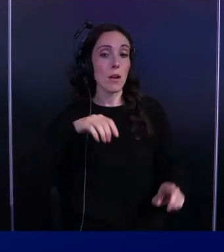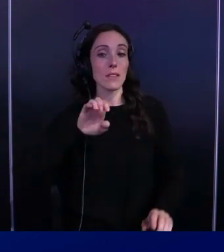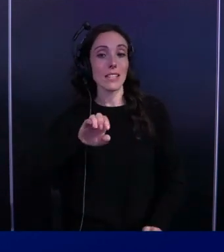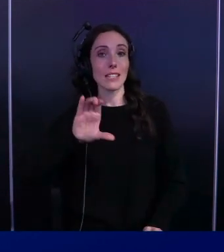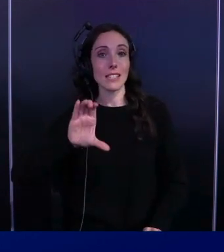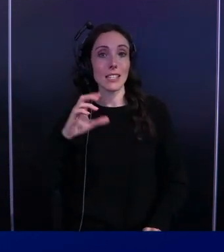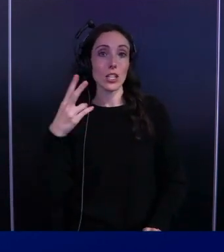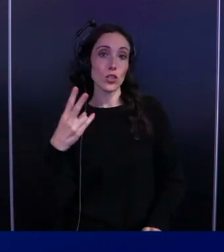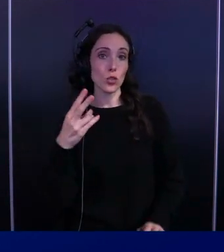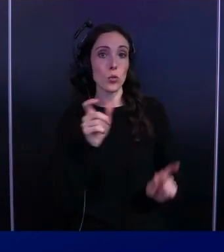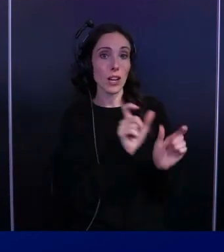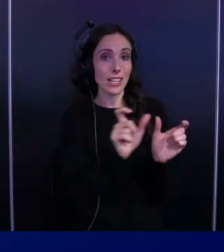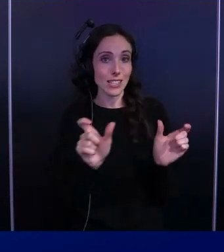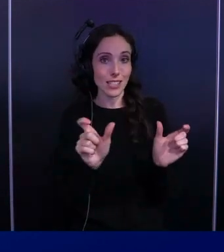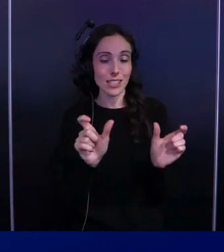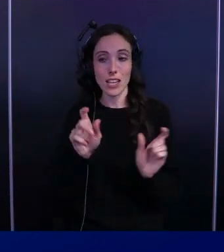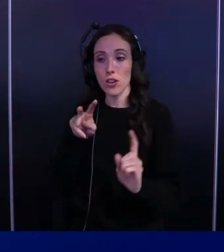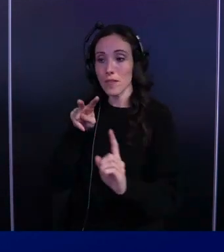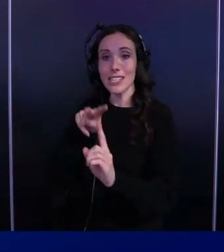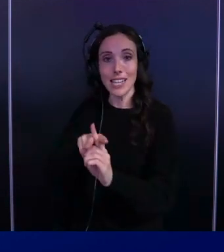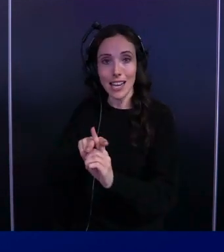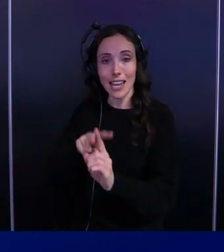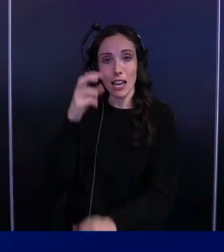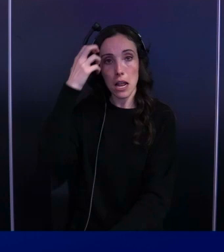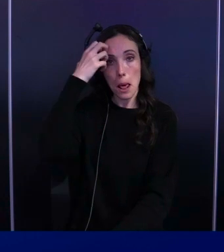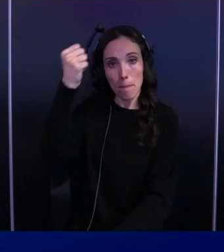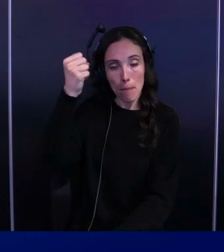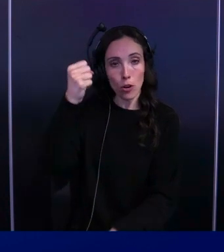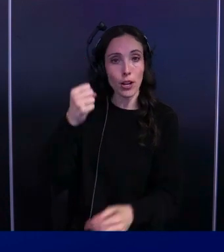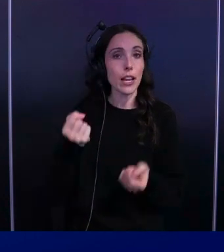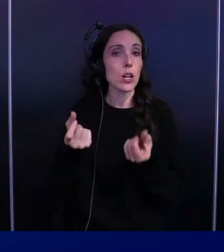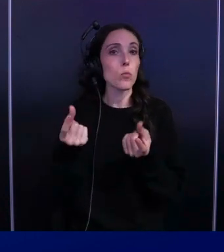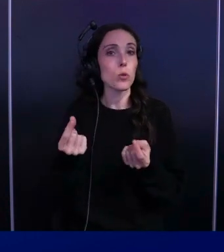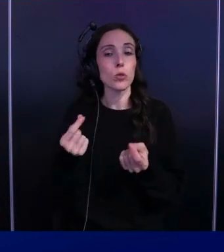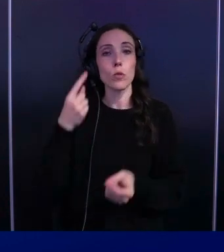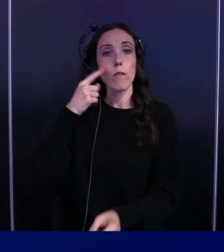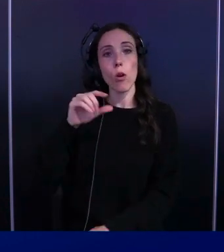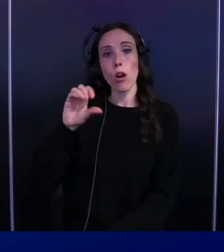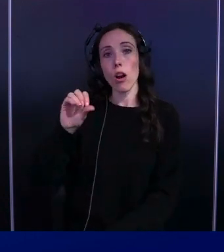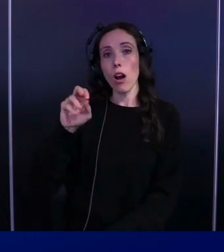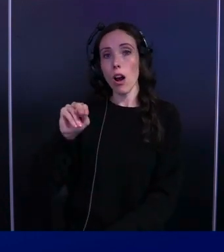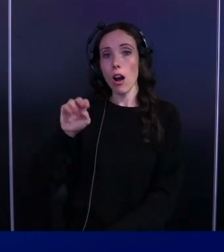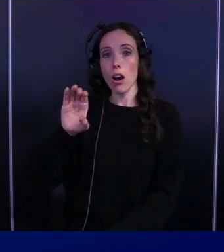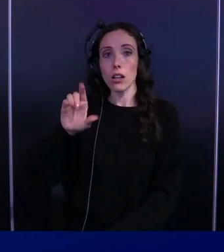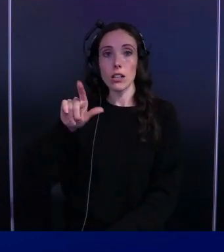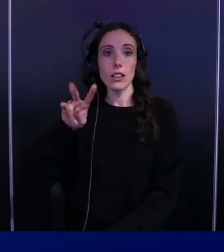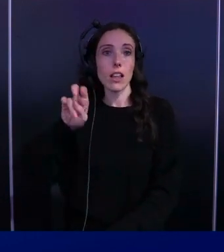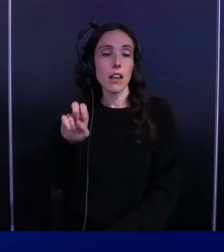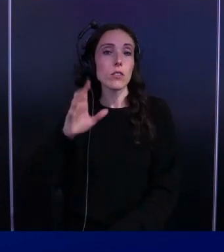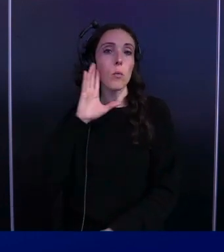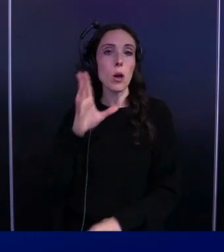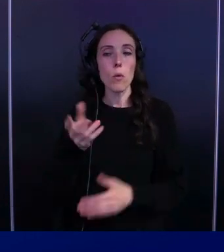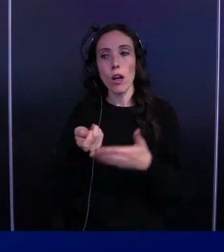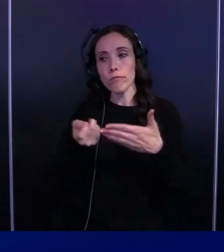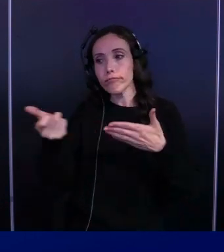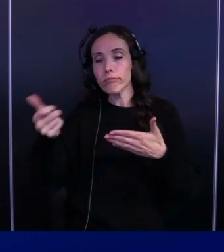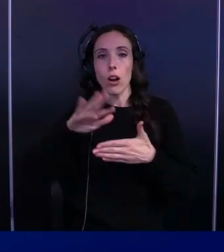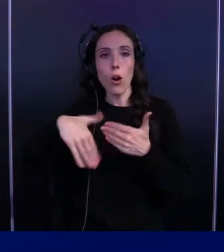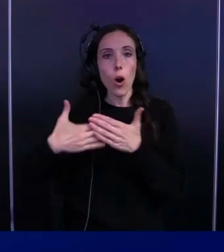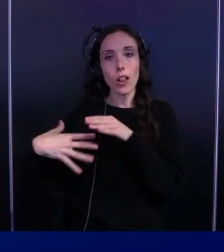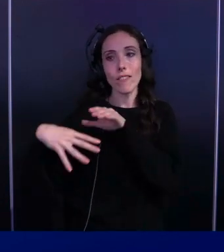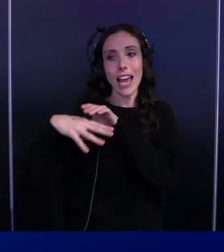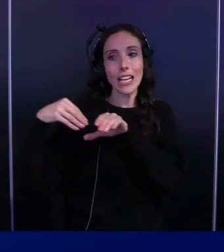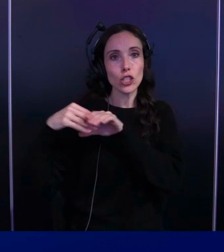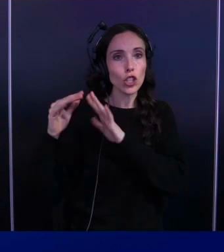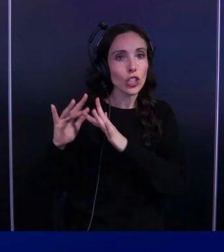dedicate CPU and memory resources, and what we do with an enclave is we cut out all of the external network connectivity. There's no persistent